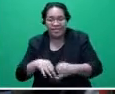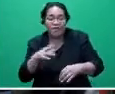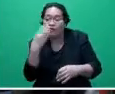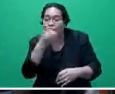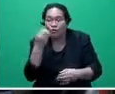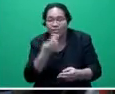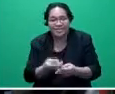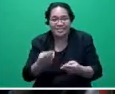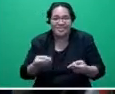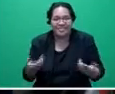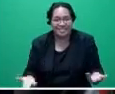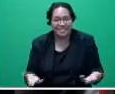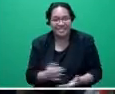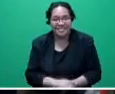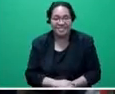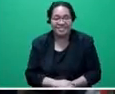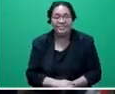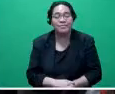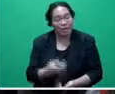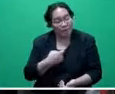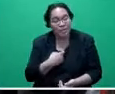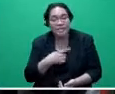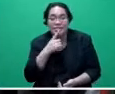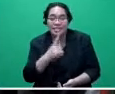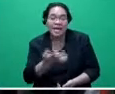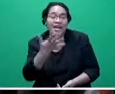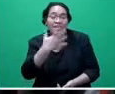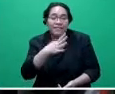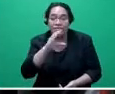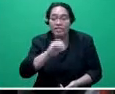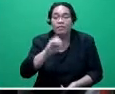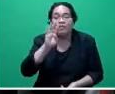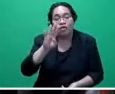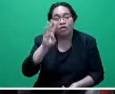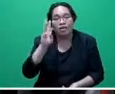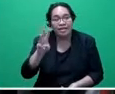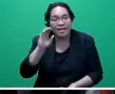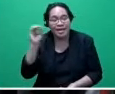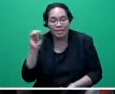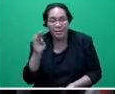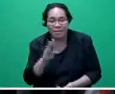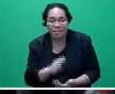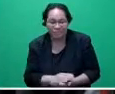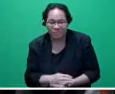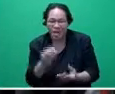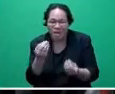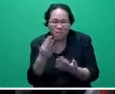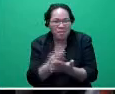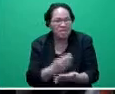supply and employment, with a 15.43 budget, I stand to seek the Minister of